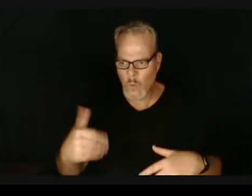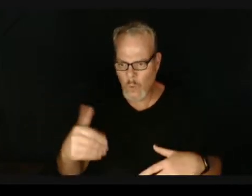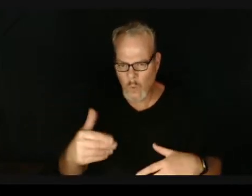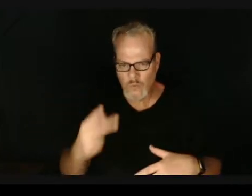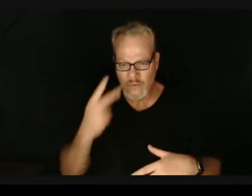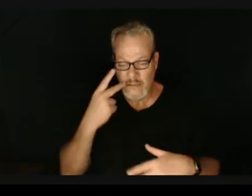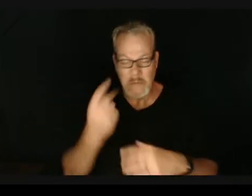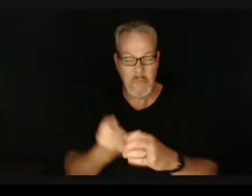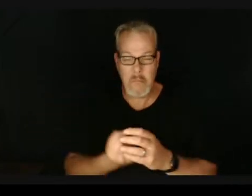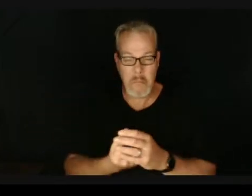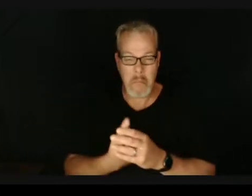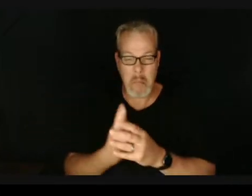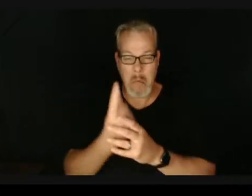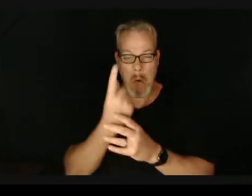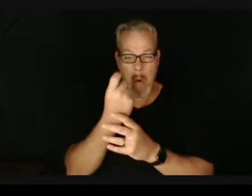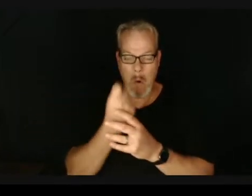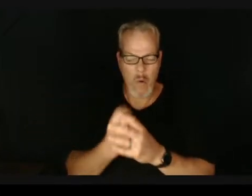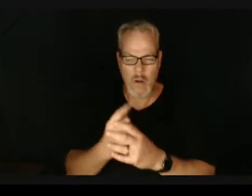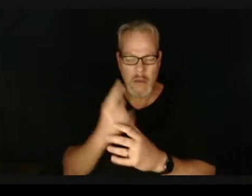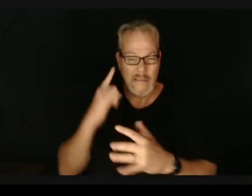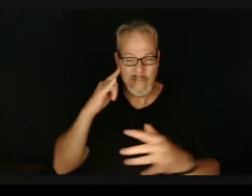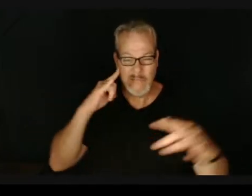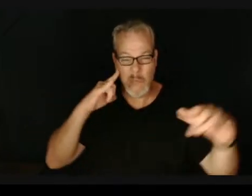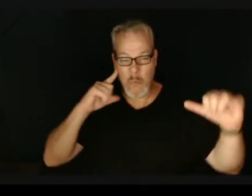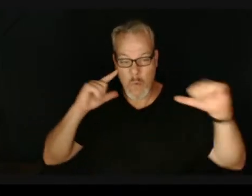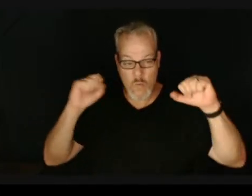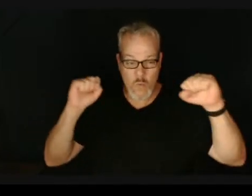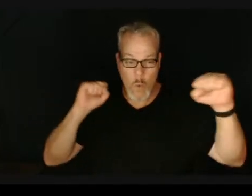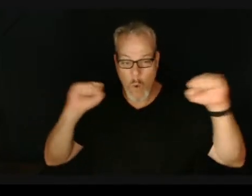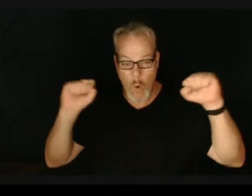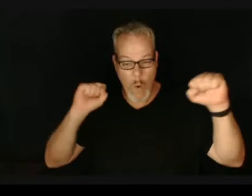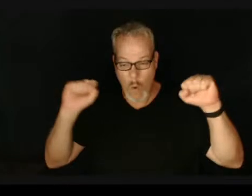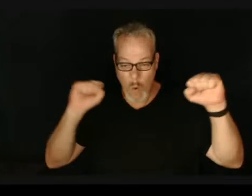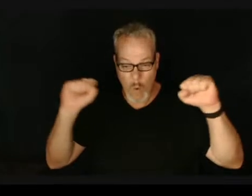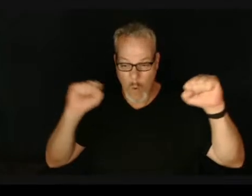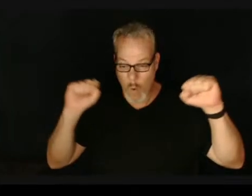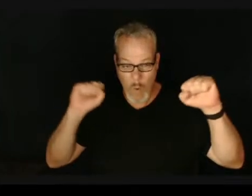roaring. There is that high fountain, that highest fountain,